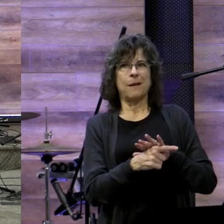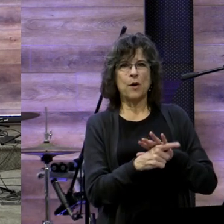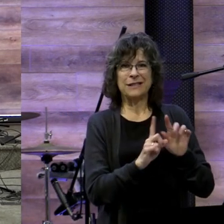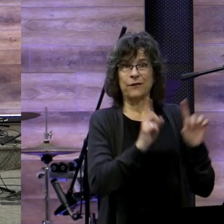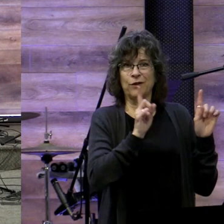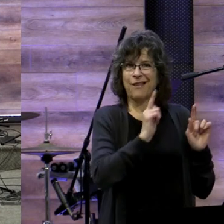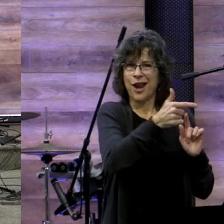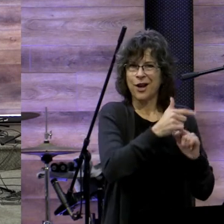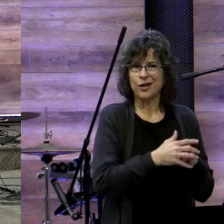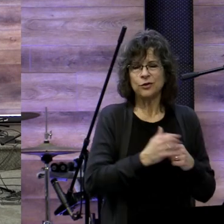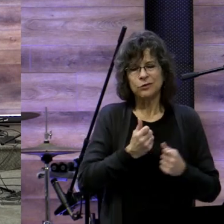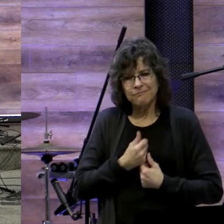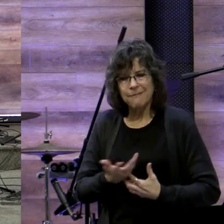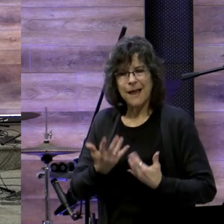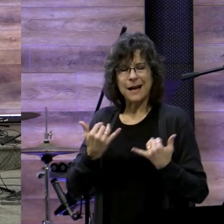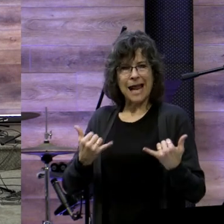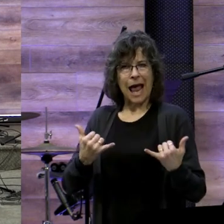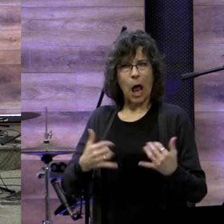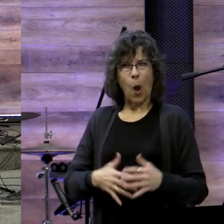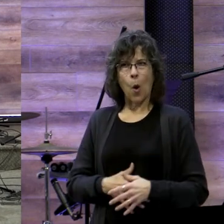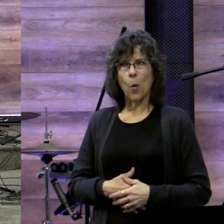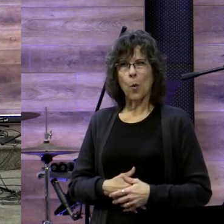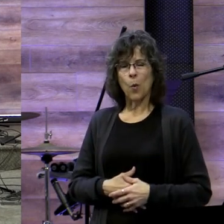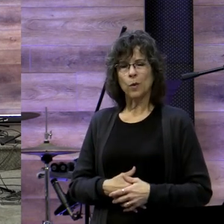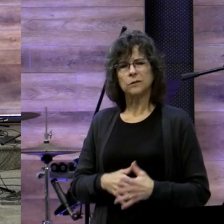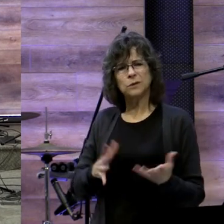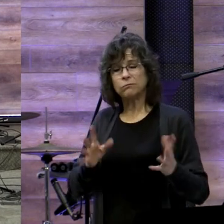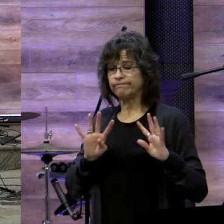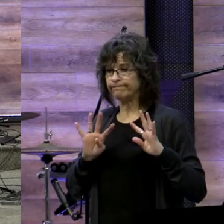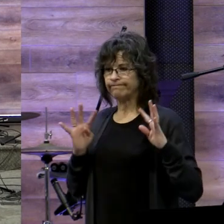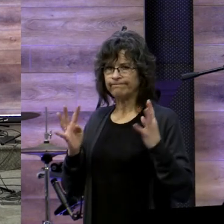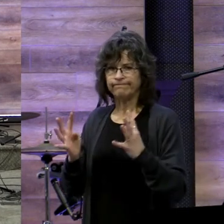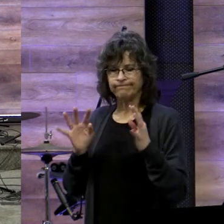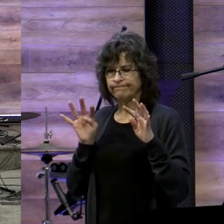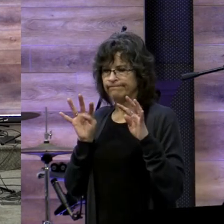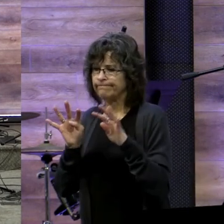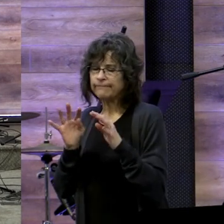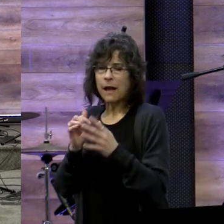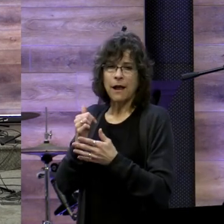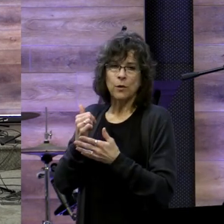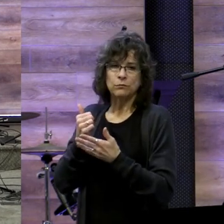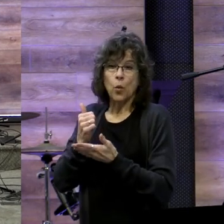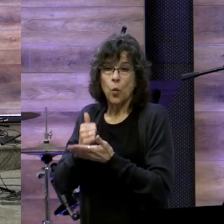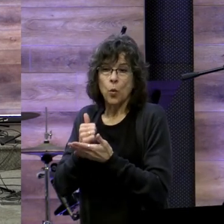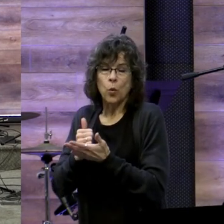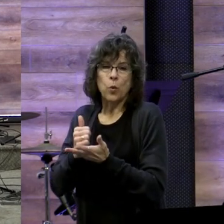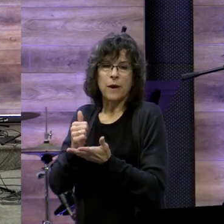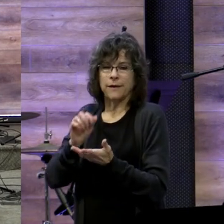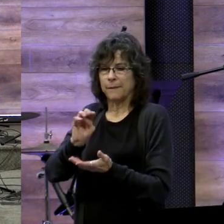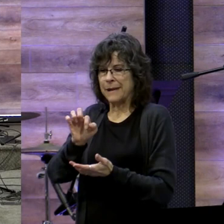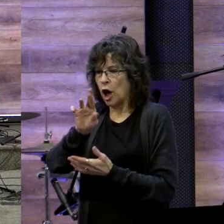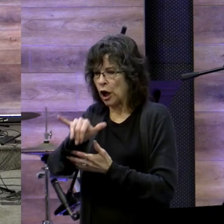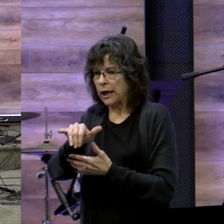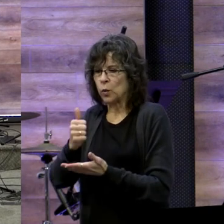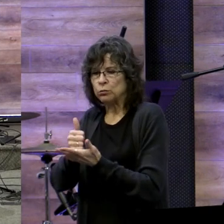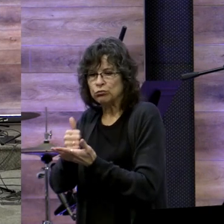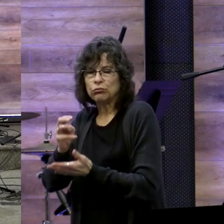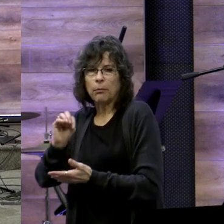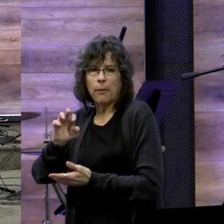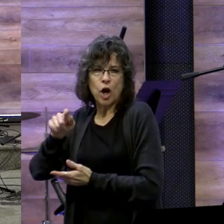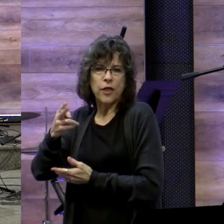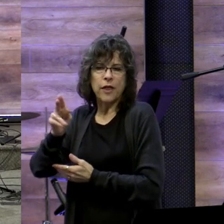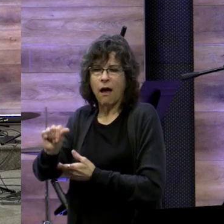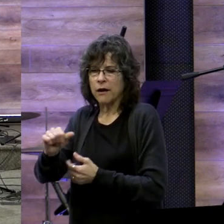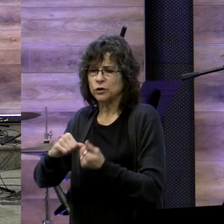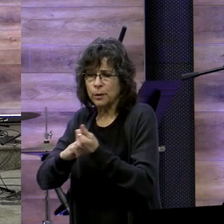And so there's this crowd that's formed. There's these people that are there, some paid to be there, some there just offering their support, and